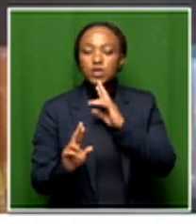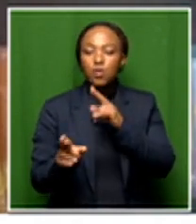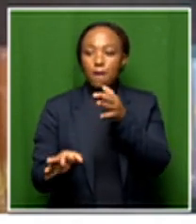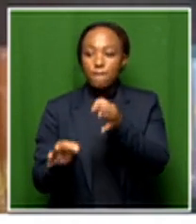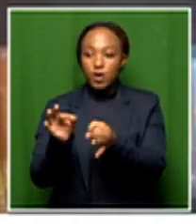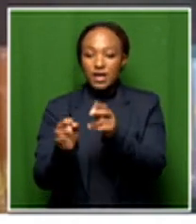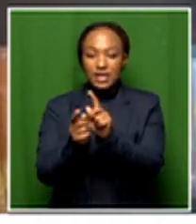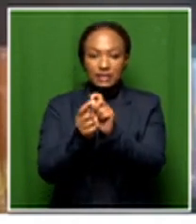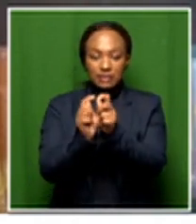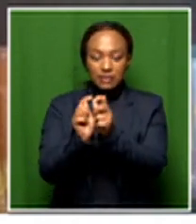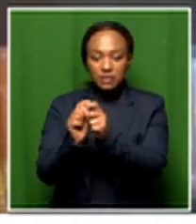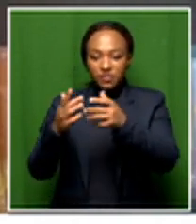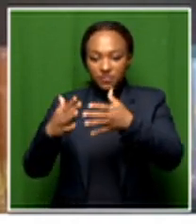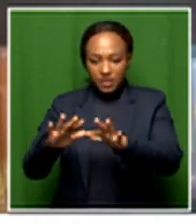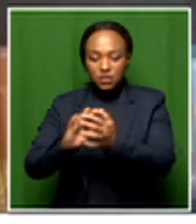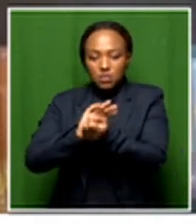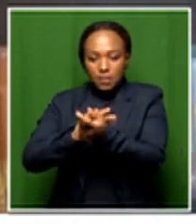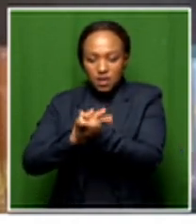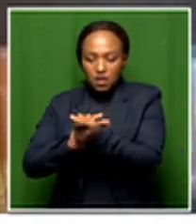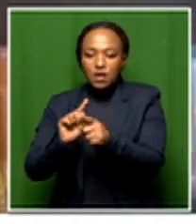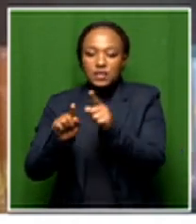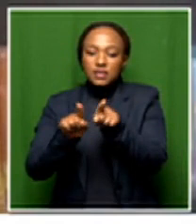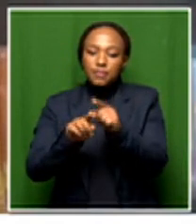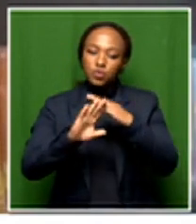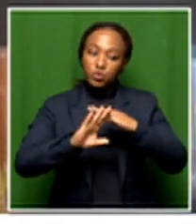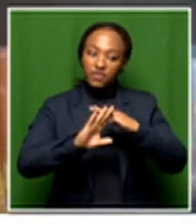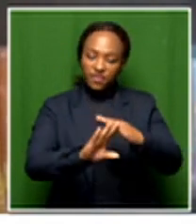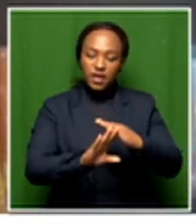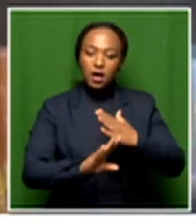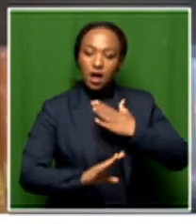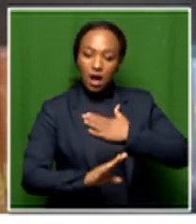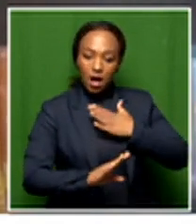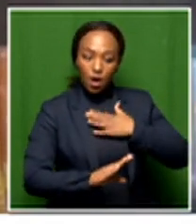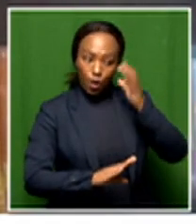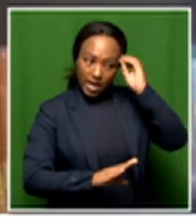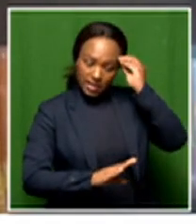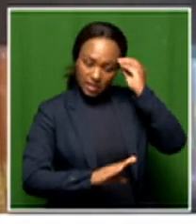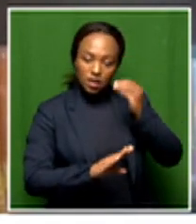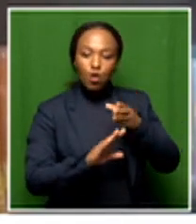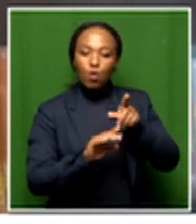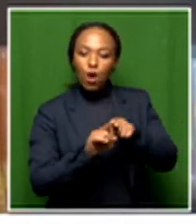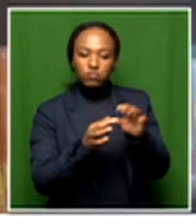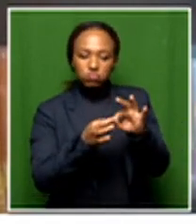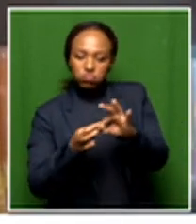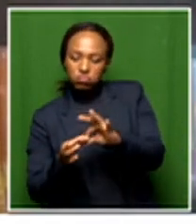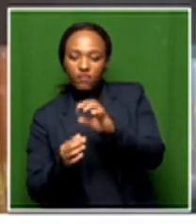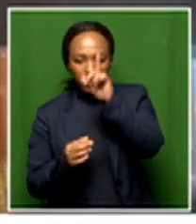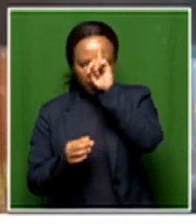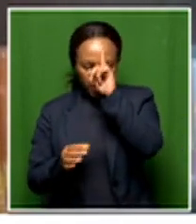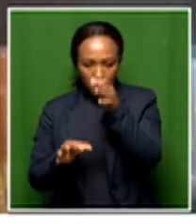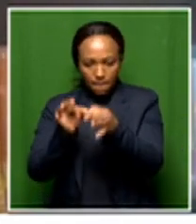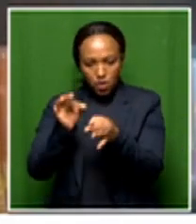political changes that have taken place and to defend our interests in relation to the black